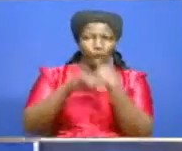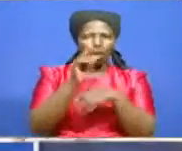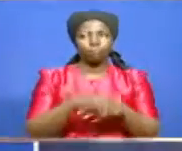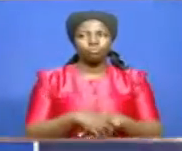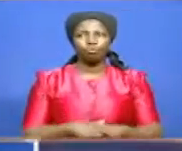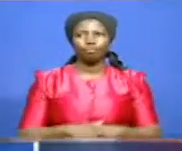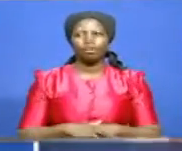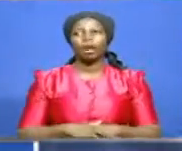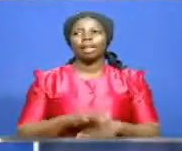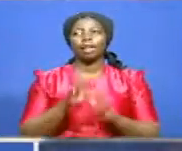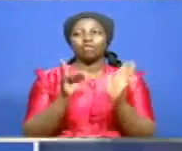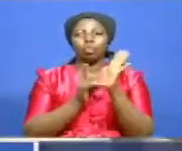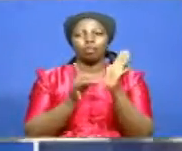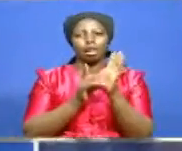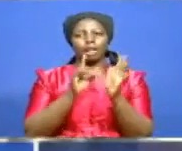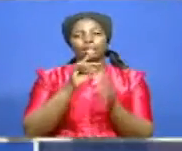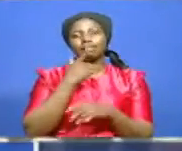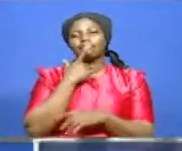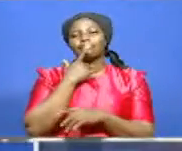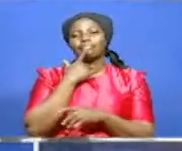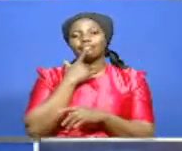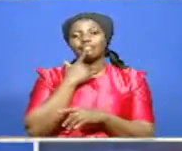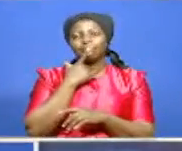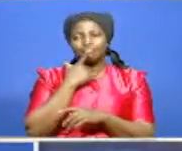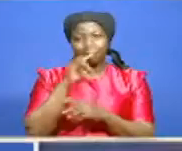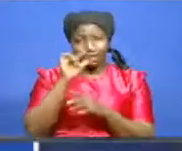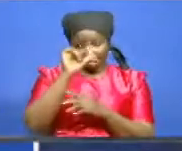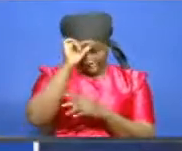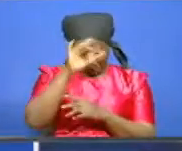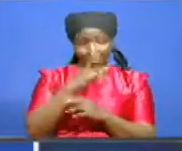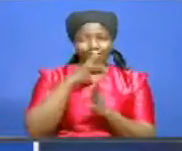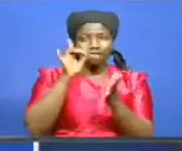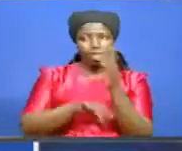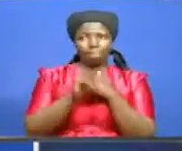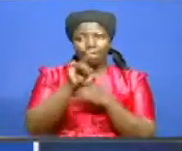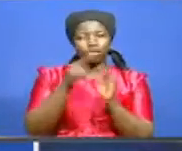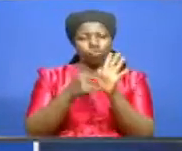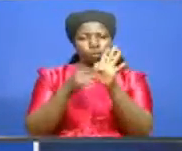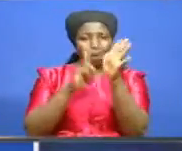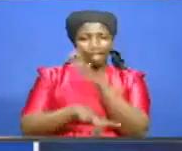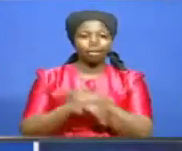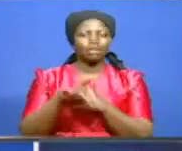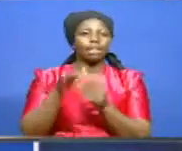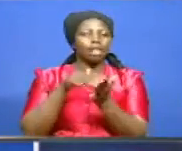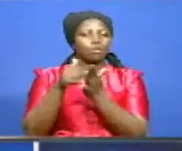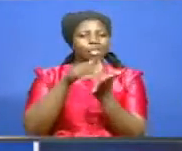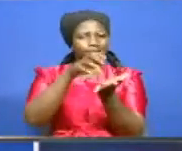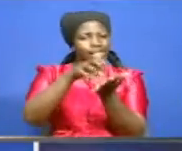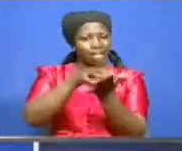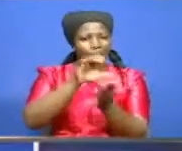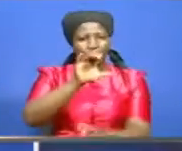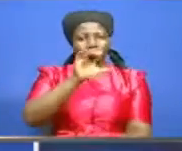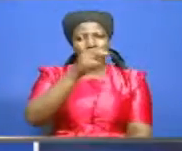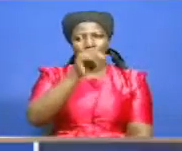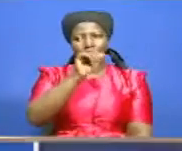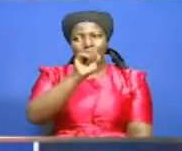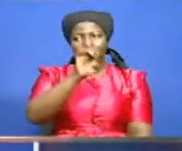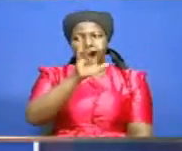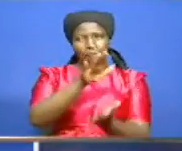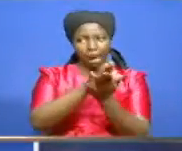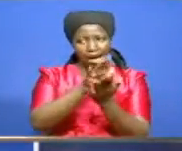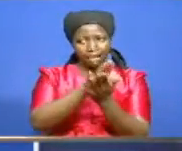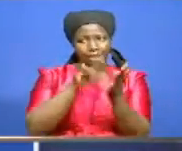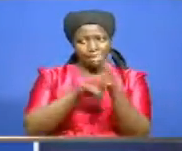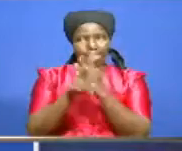the report from the Kenya Deposit Insurance Corporation indicates that considering the weak status of Chase Bank Limited in